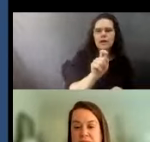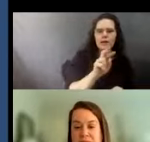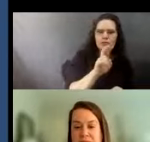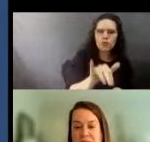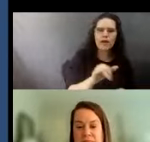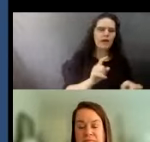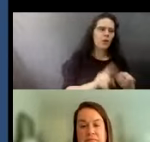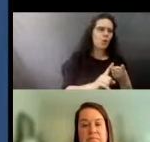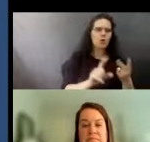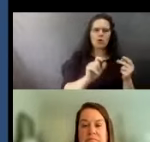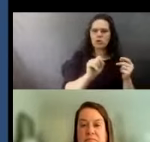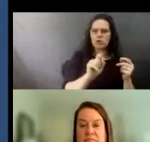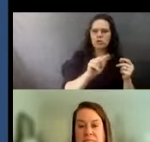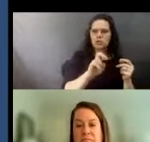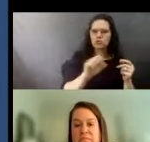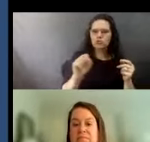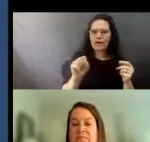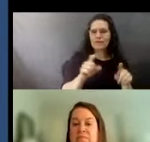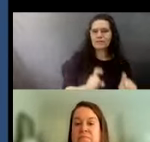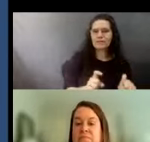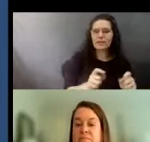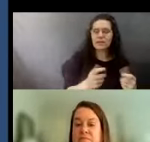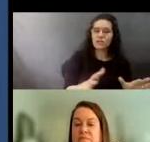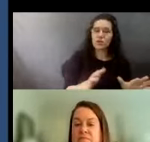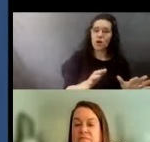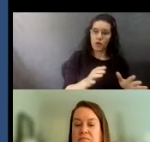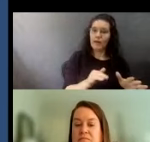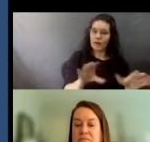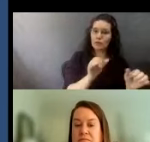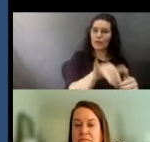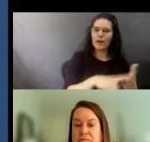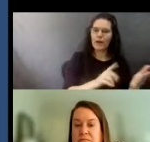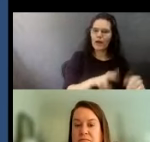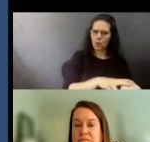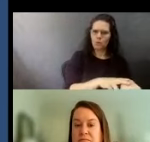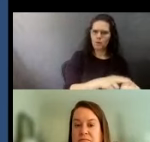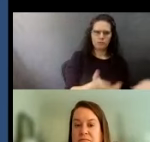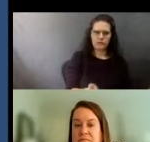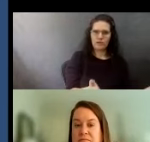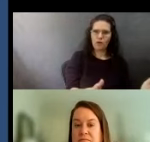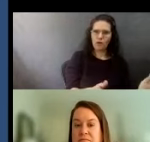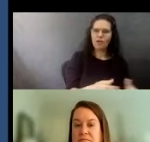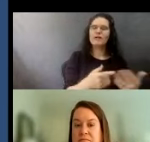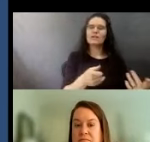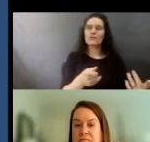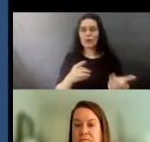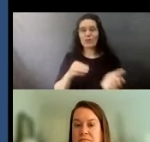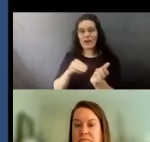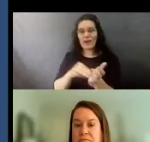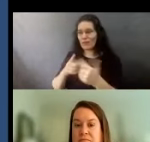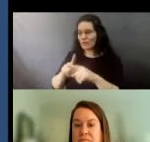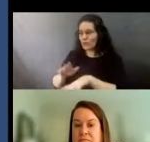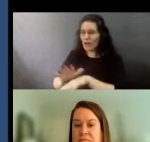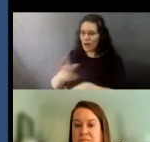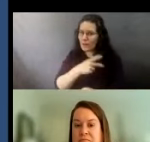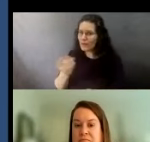we are having to submit is really a physician report of patient symptoms. So the first task, I think, is